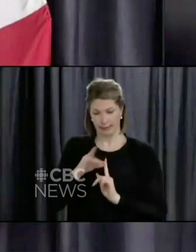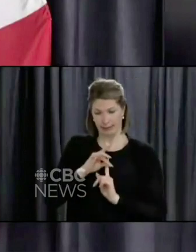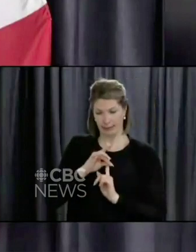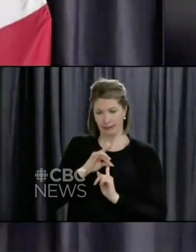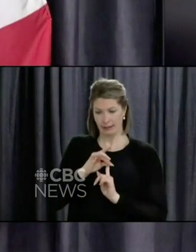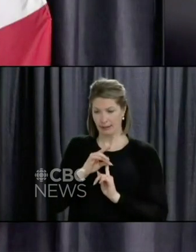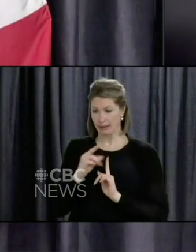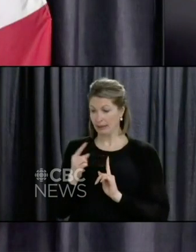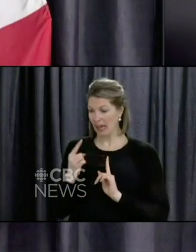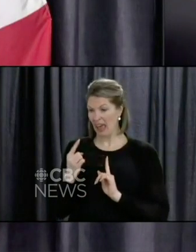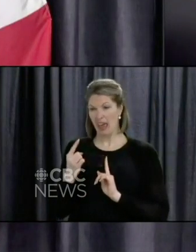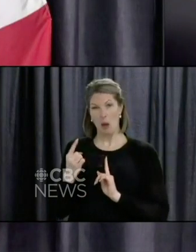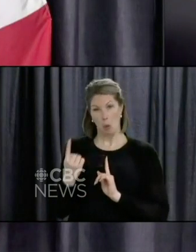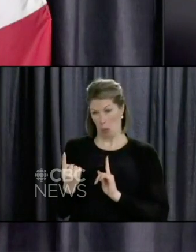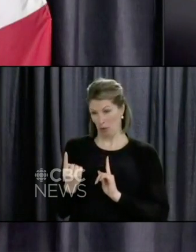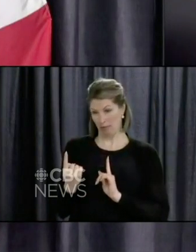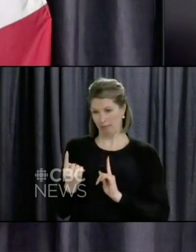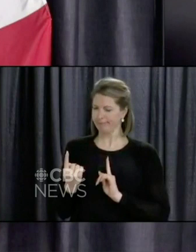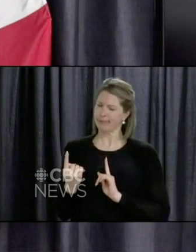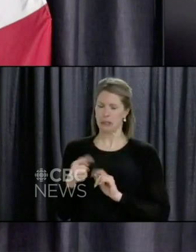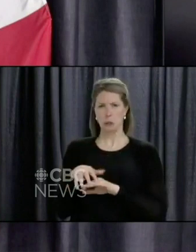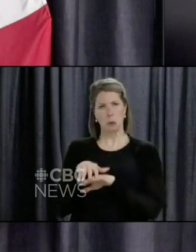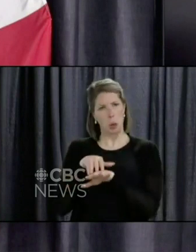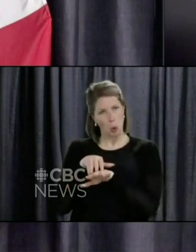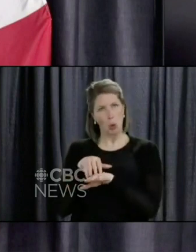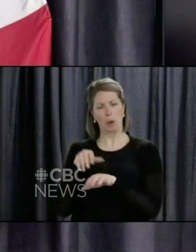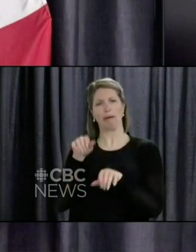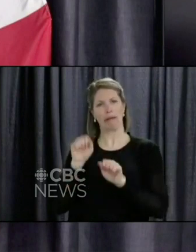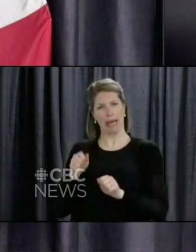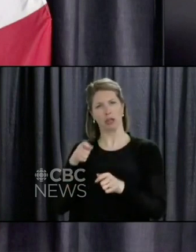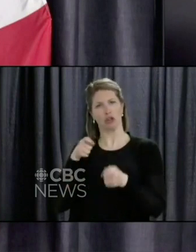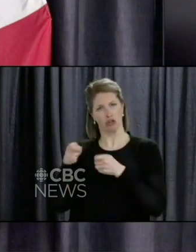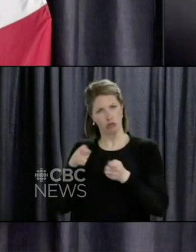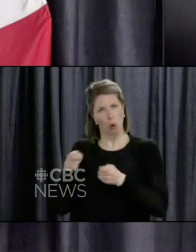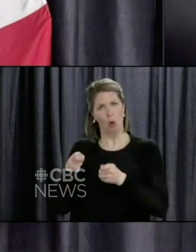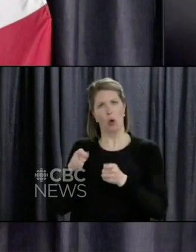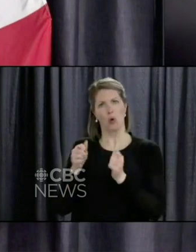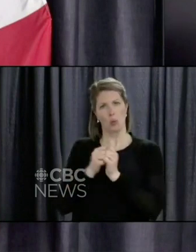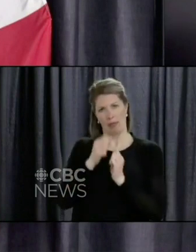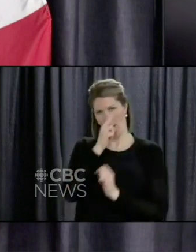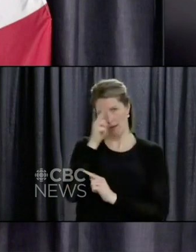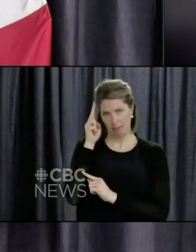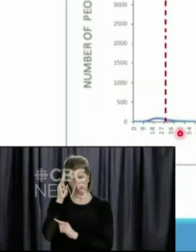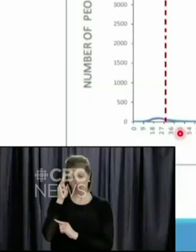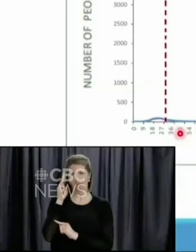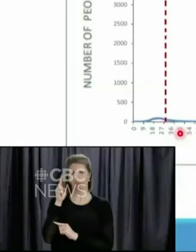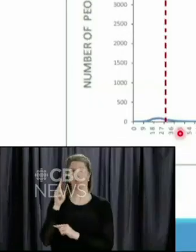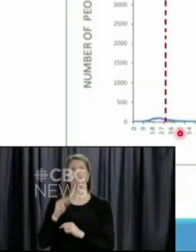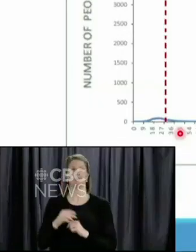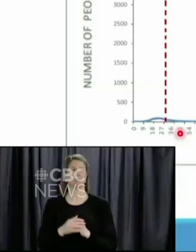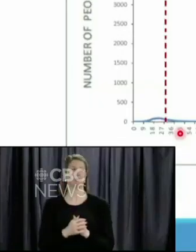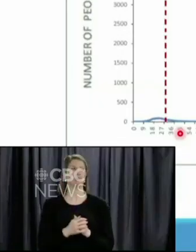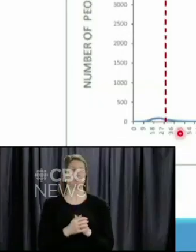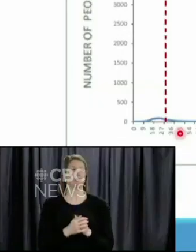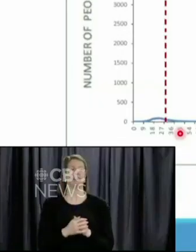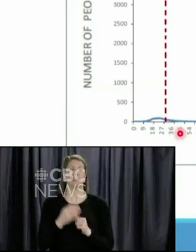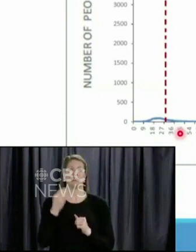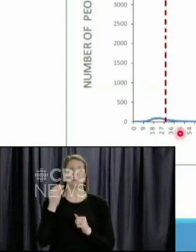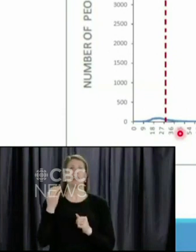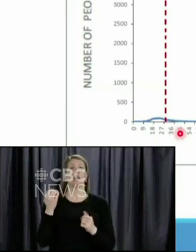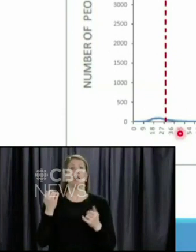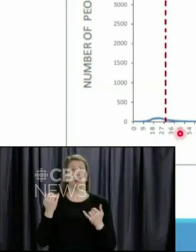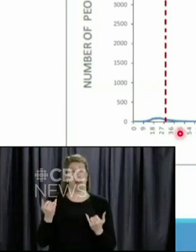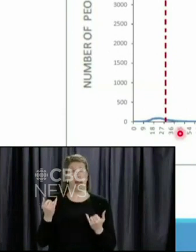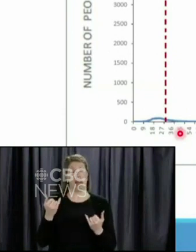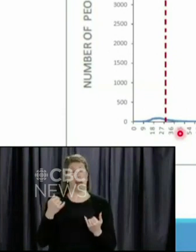manage successfully, because of the public health measures and your cooperation, the very first wave. Because we're going to now